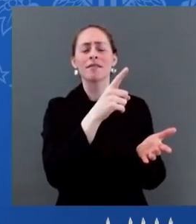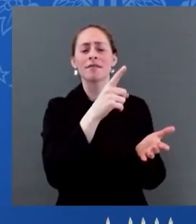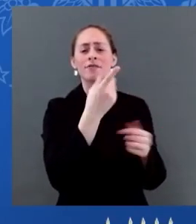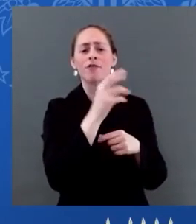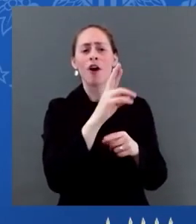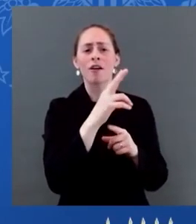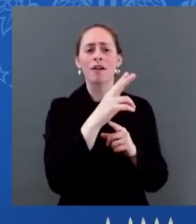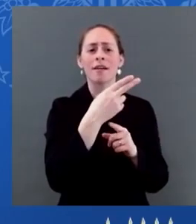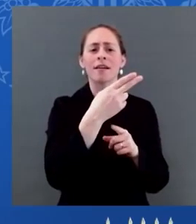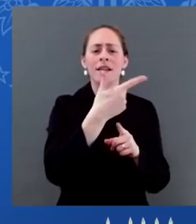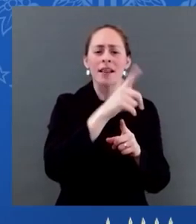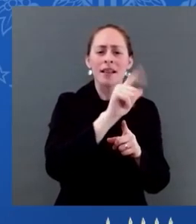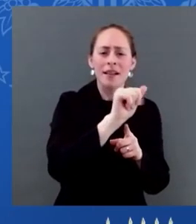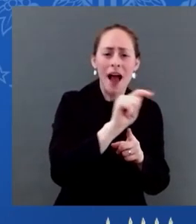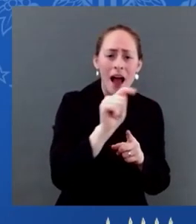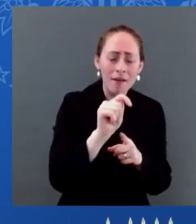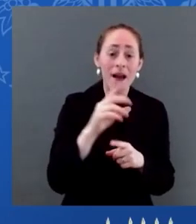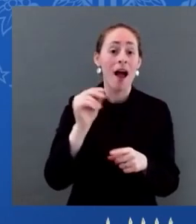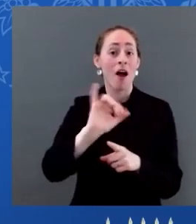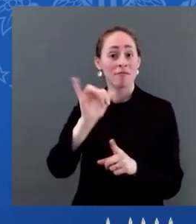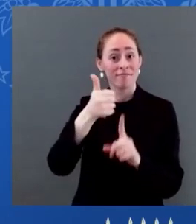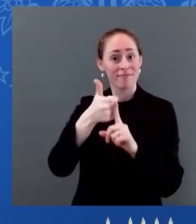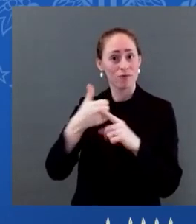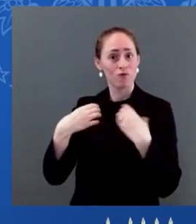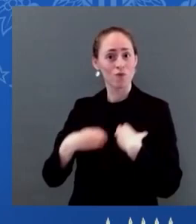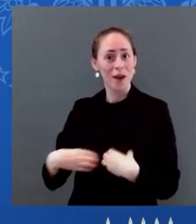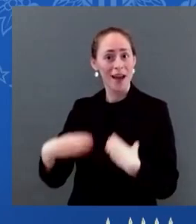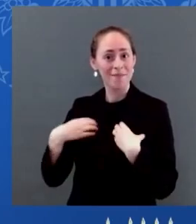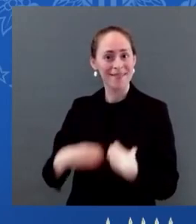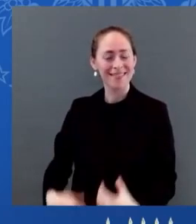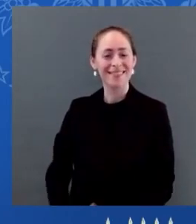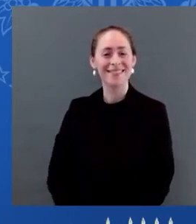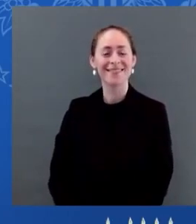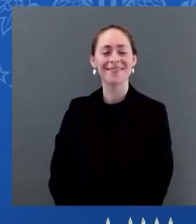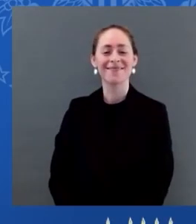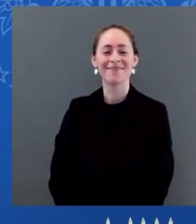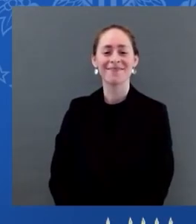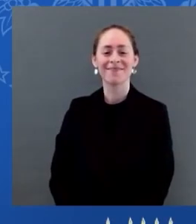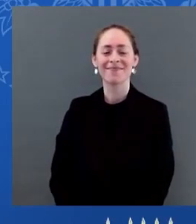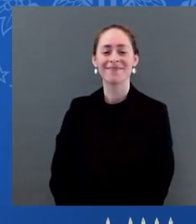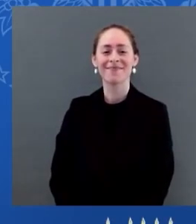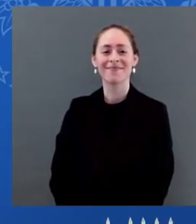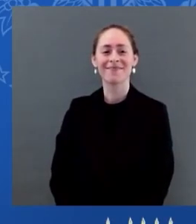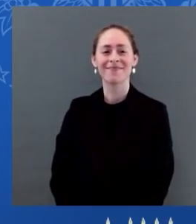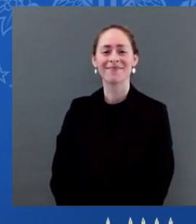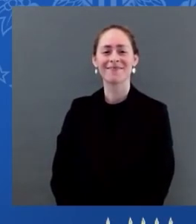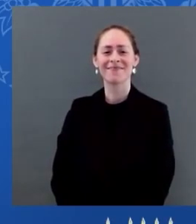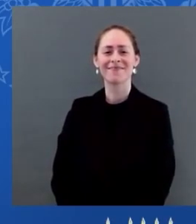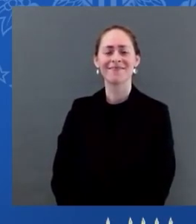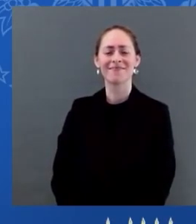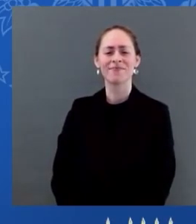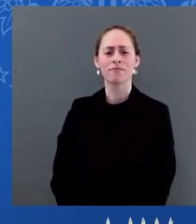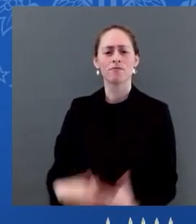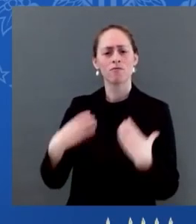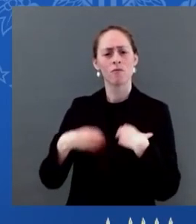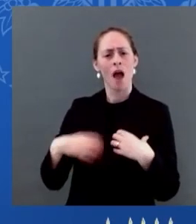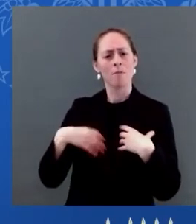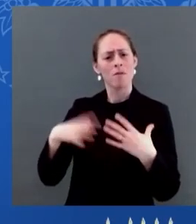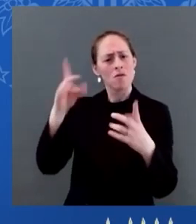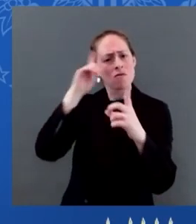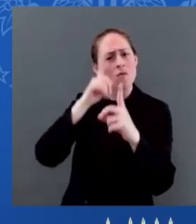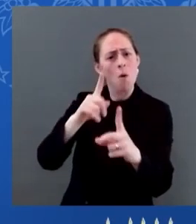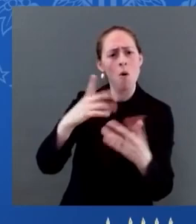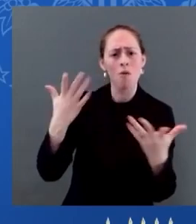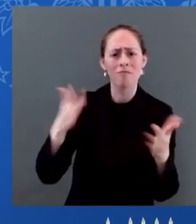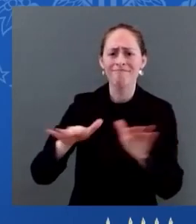champion of encouraging his congregants in his community to get vaccinated. And I also love